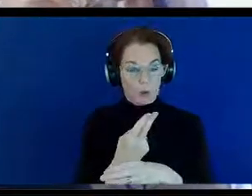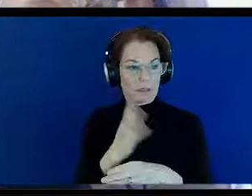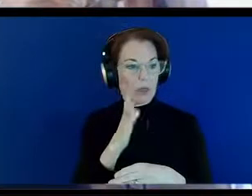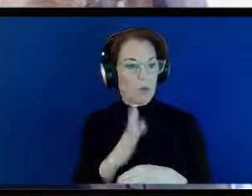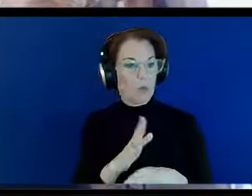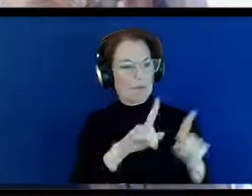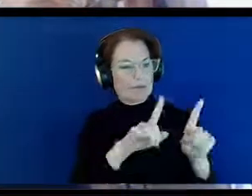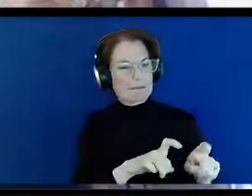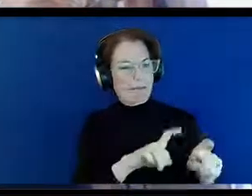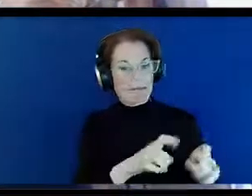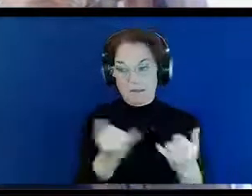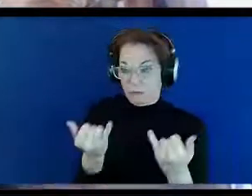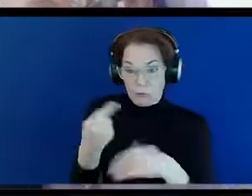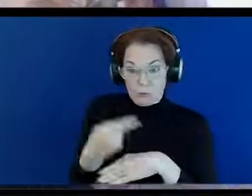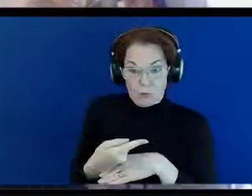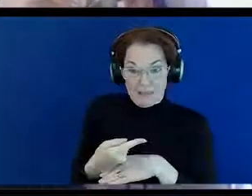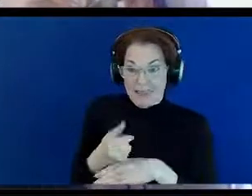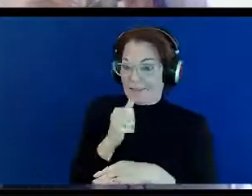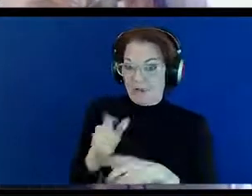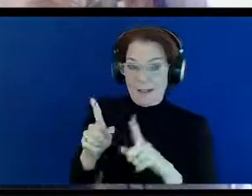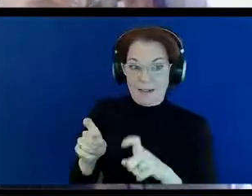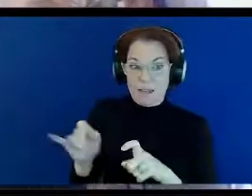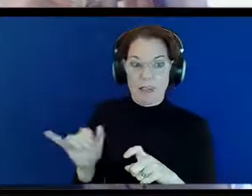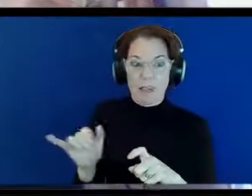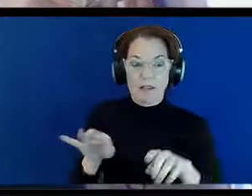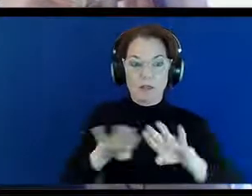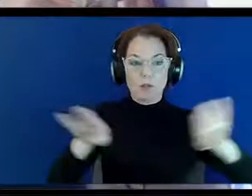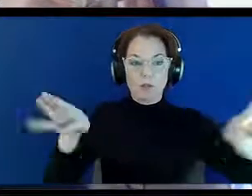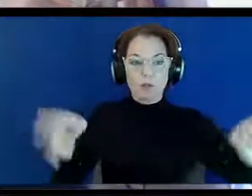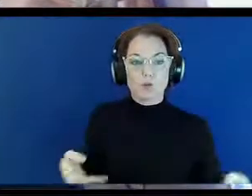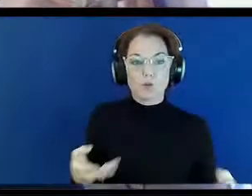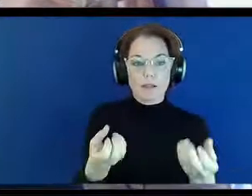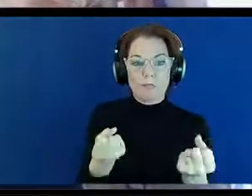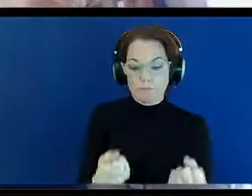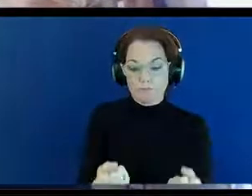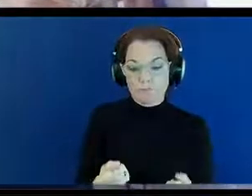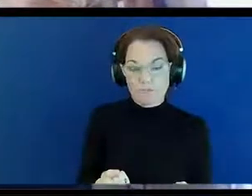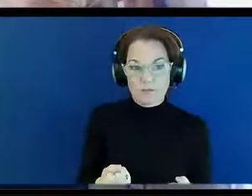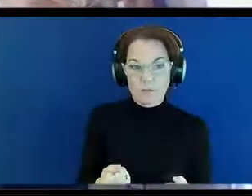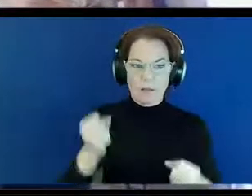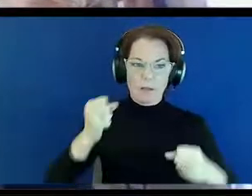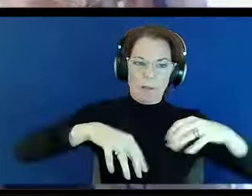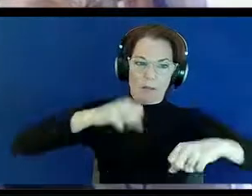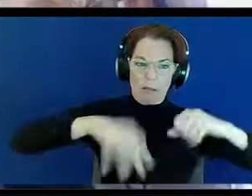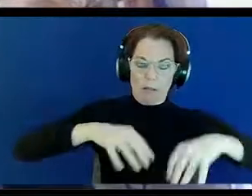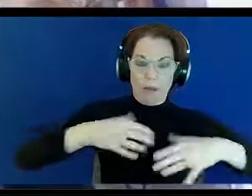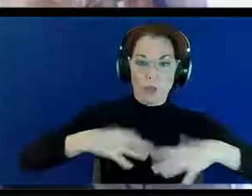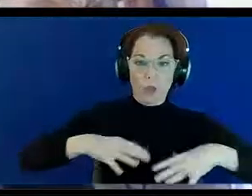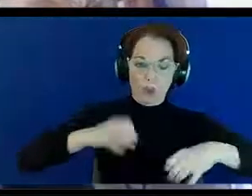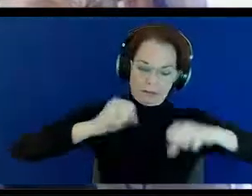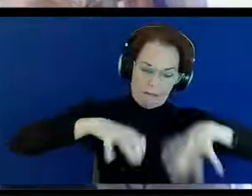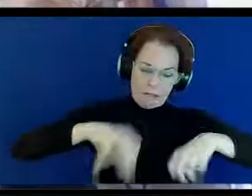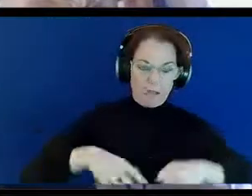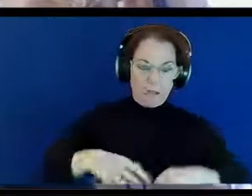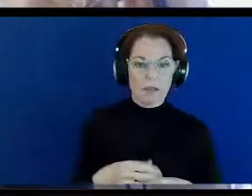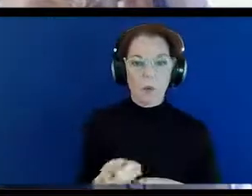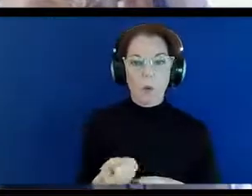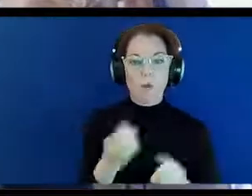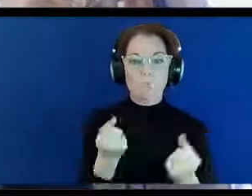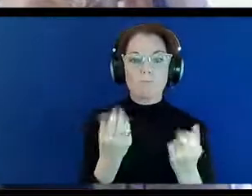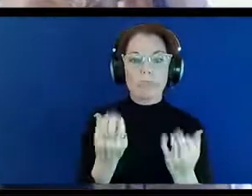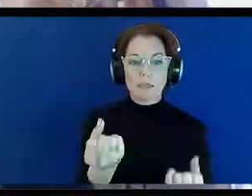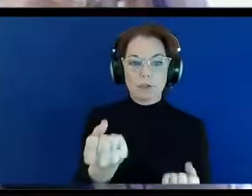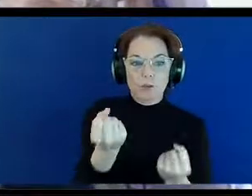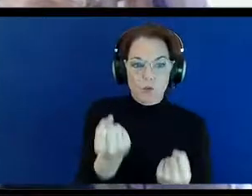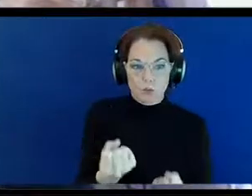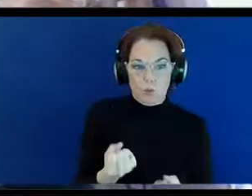not being tested for today. So dressers being loaded with clothes, which is how we use them, multiple drawers being open at once, dressers being